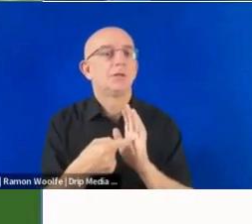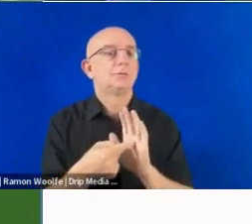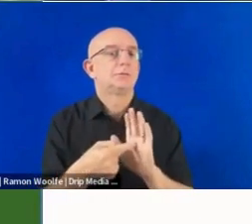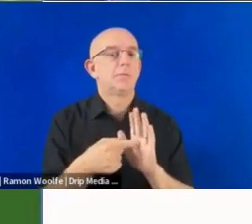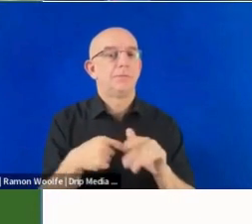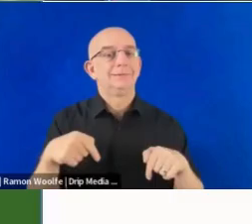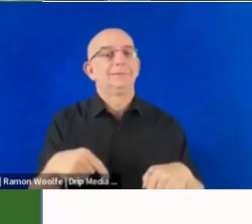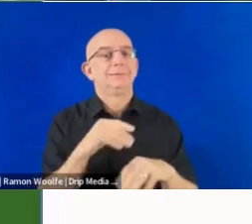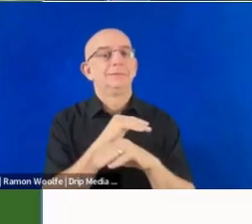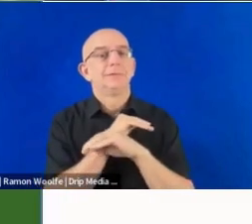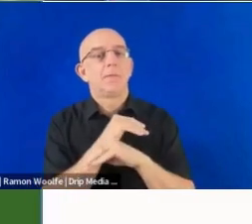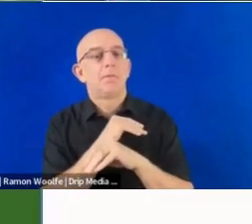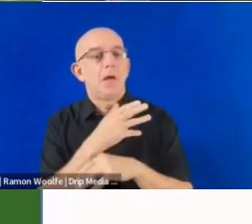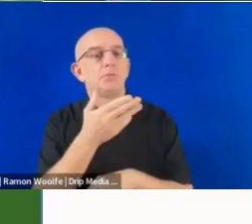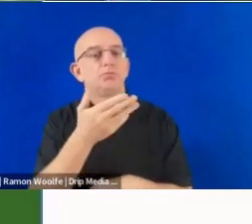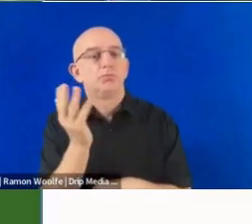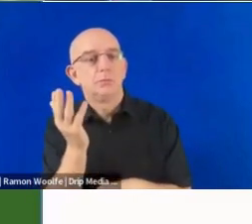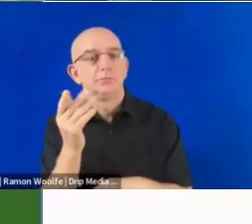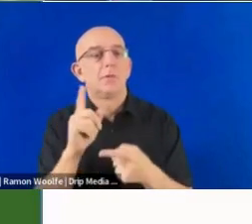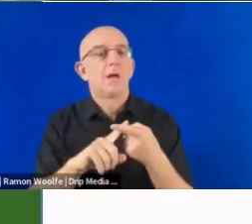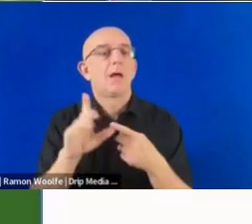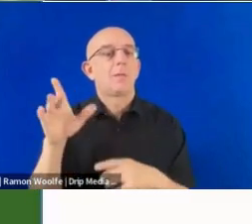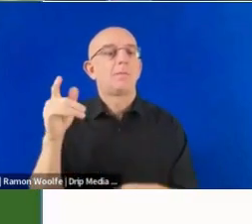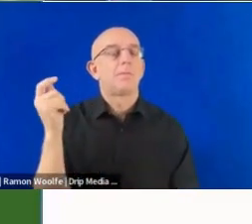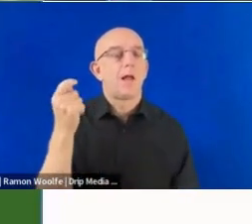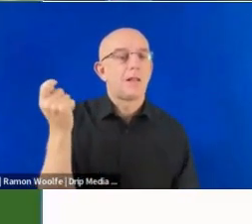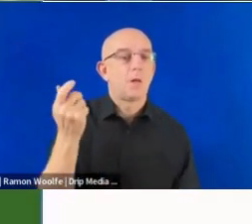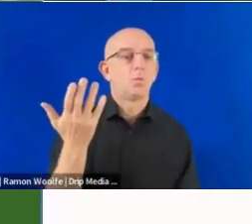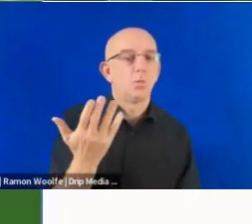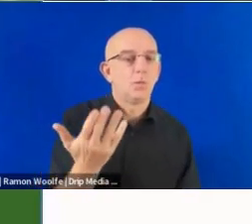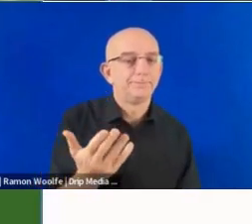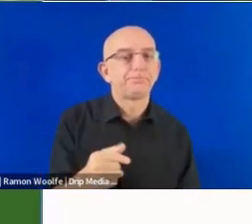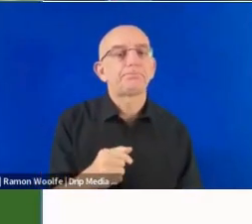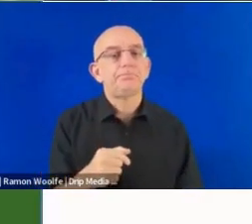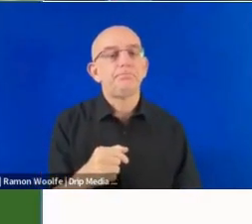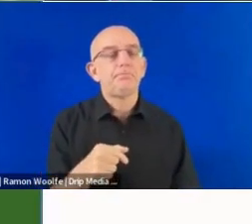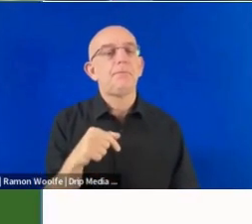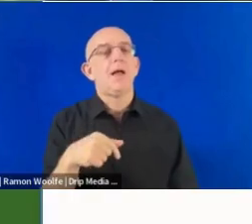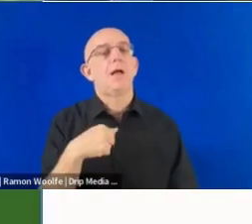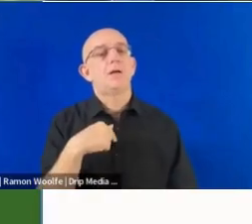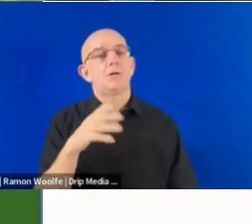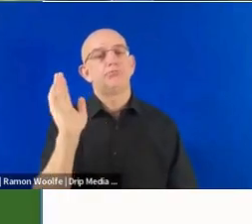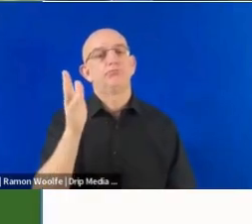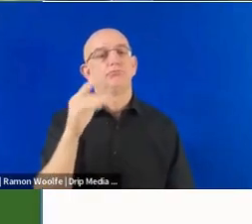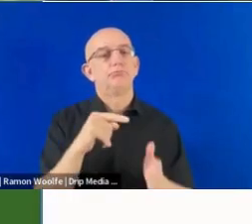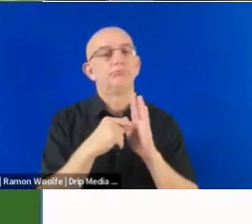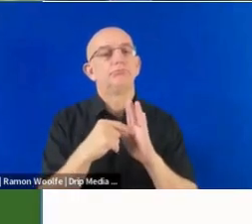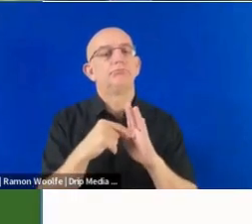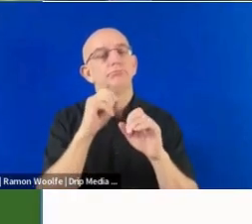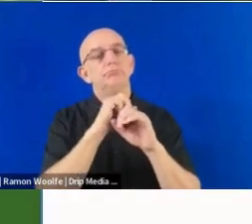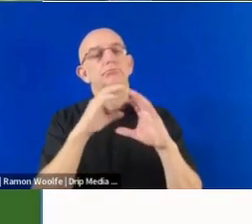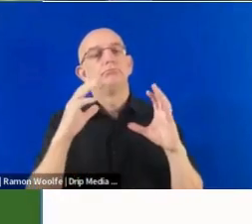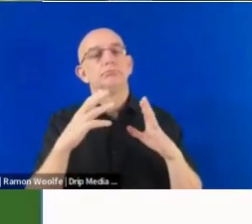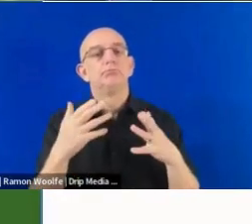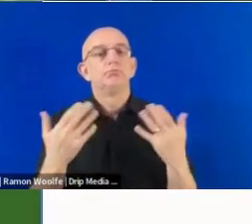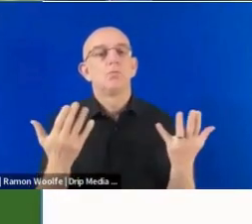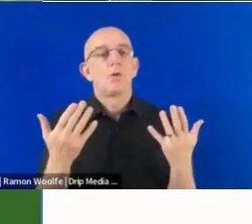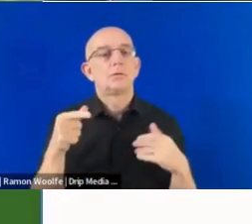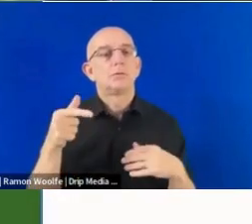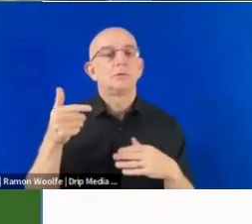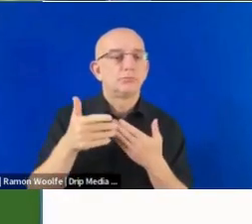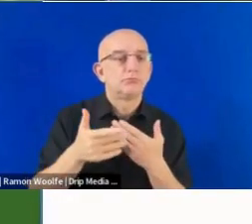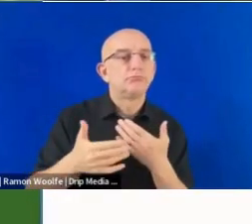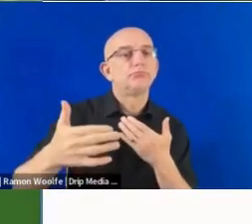Zambia and Malawi. And then I'm just going to provide an overview of the future of Transform.